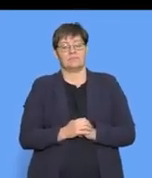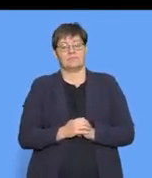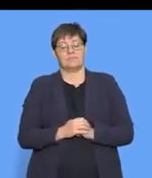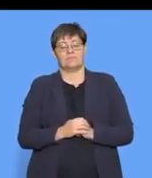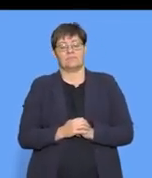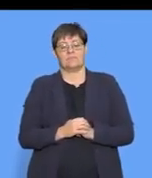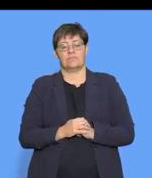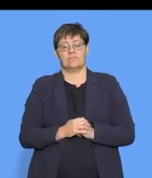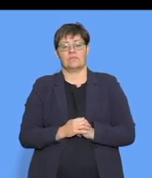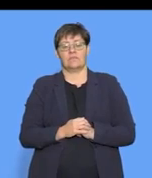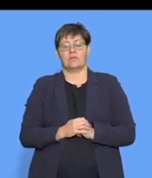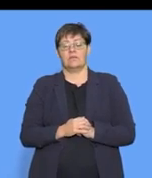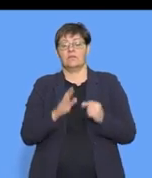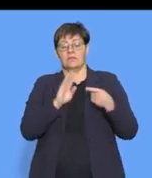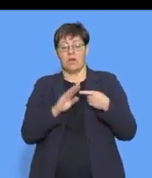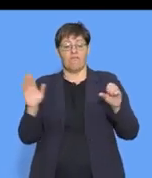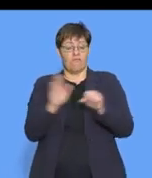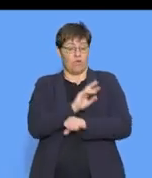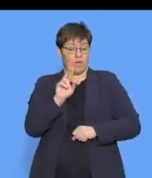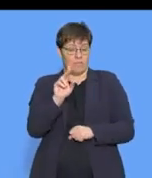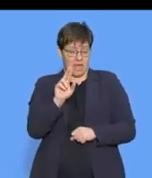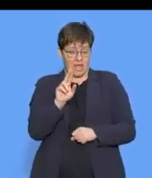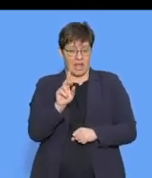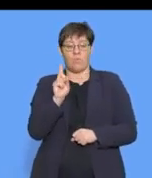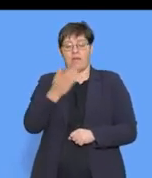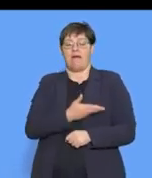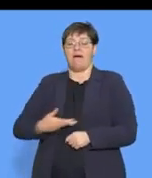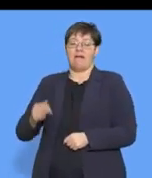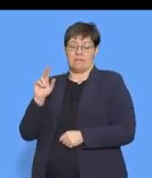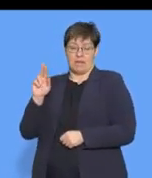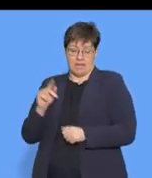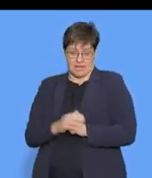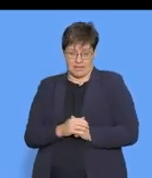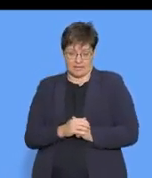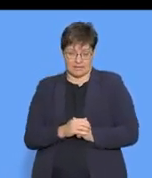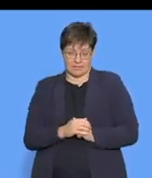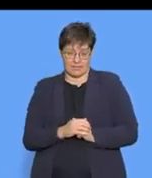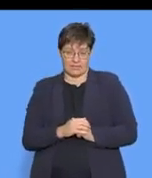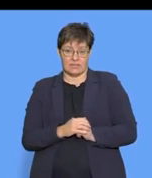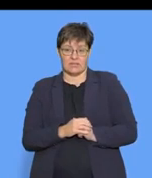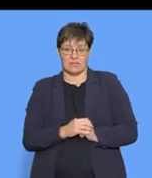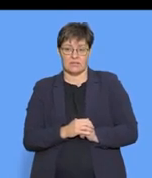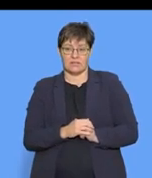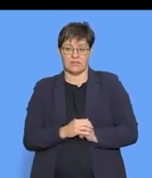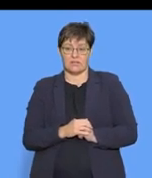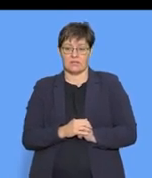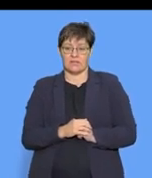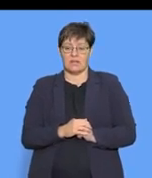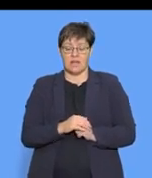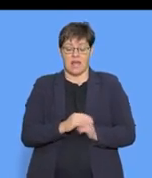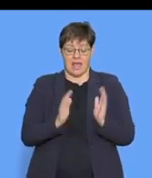Okay, we need to have one full pair and one half pair. So we need one pair of angles and sides. We need to be